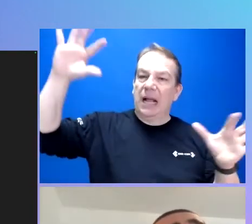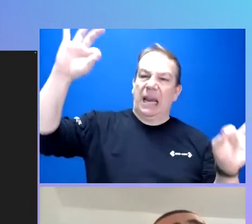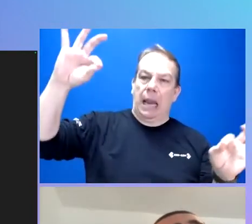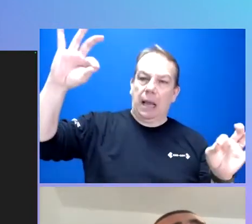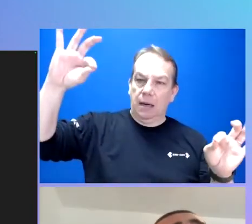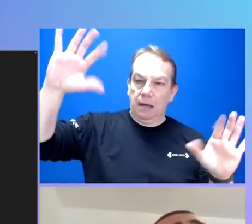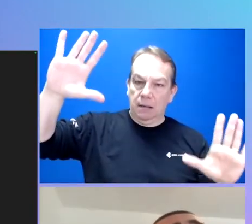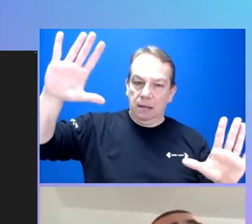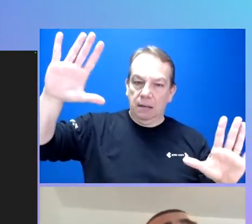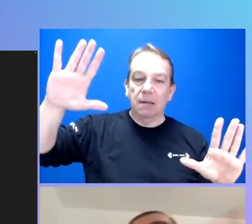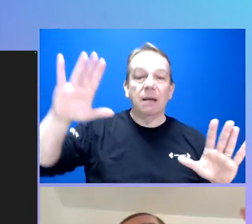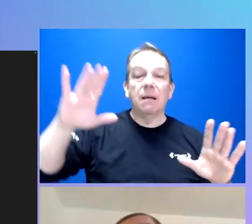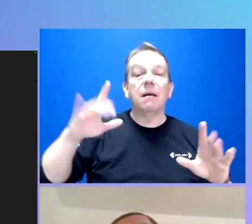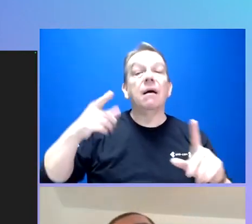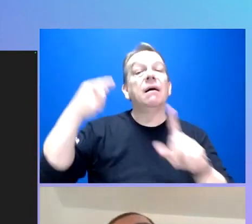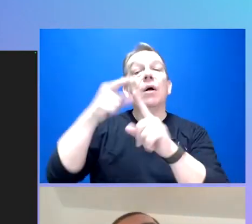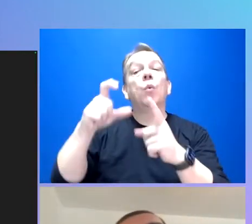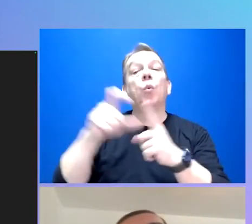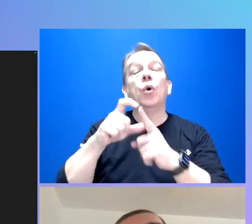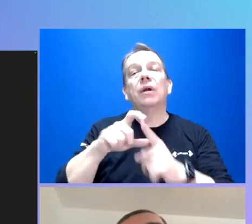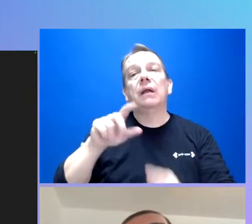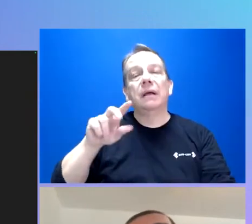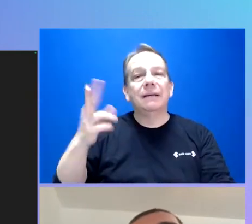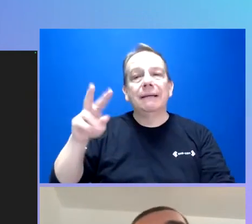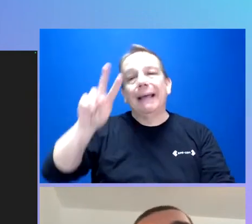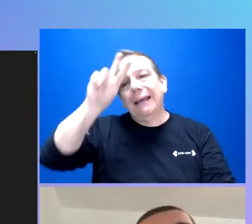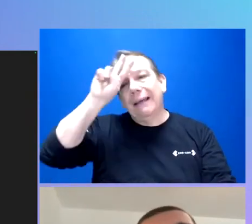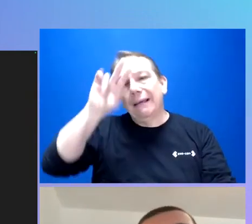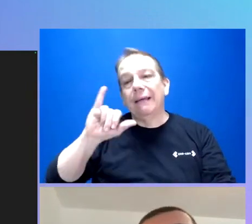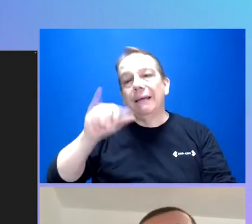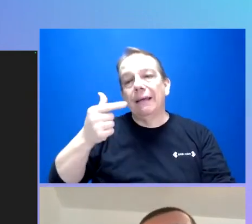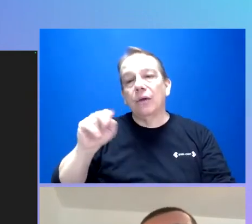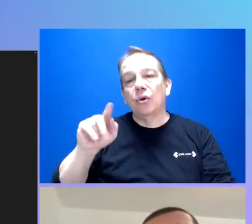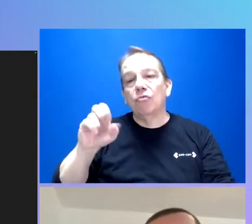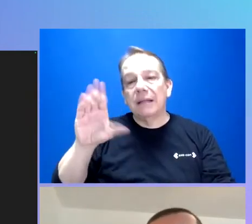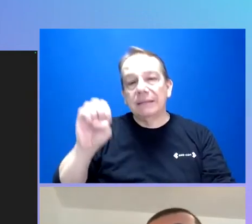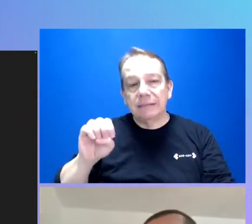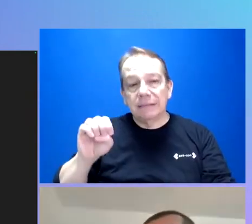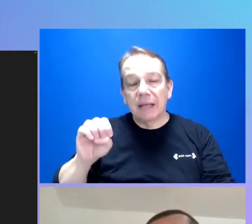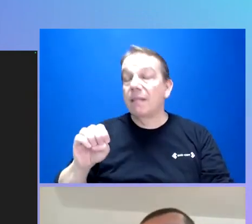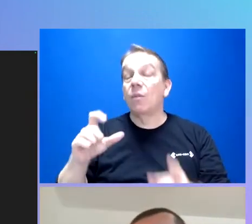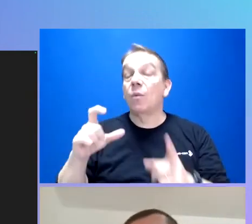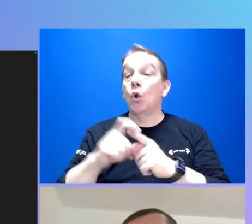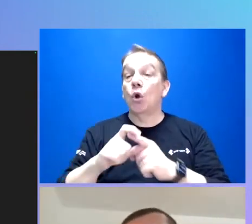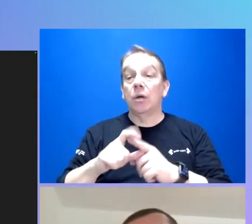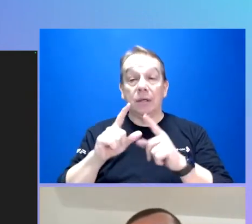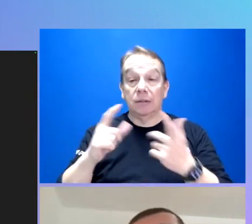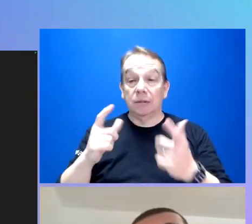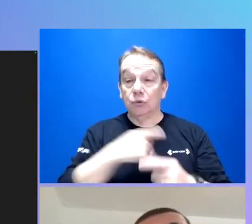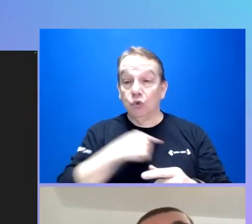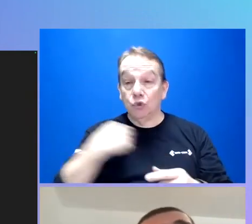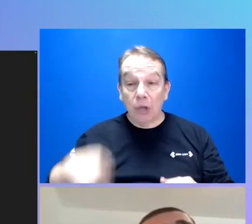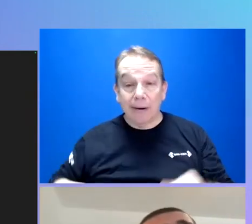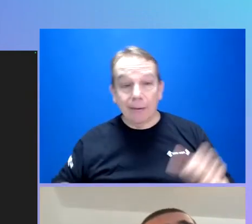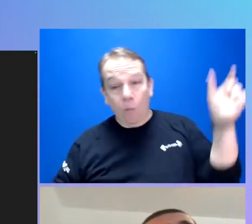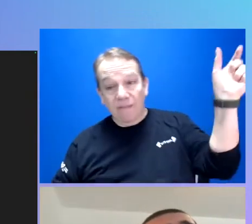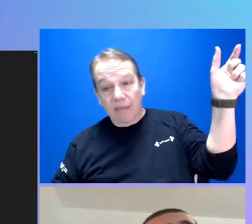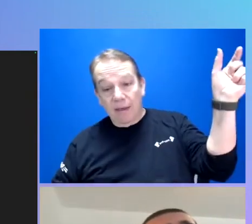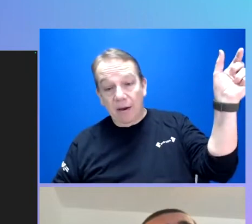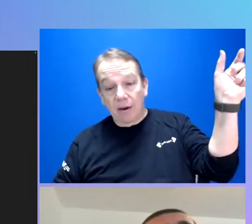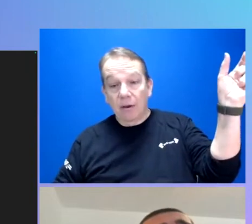word ignorance. China, the word China is flung off to the left of the chart. The word Japan is flung off down to the bottom